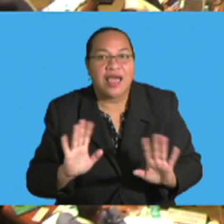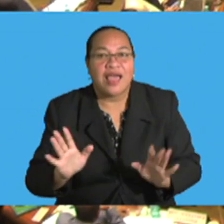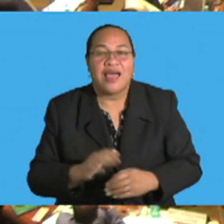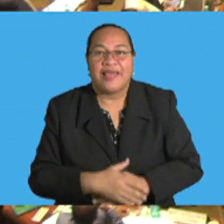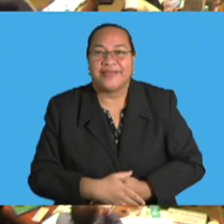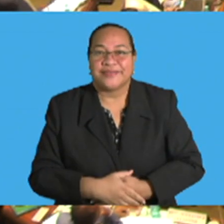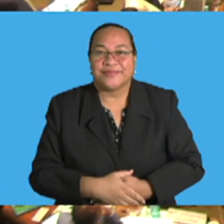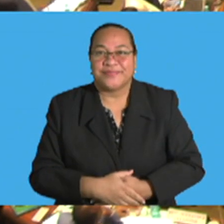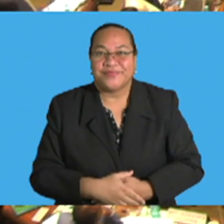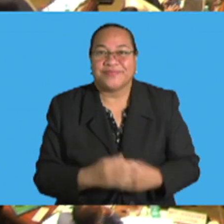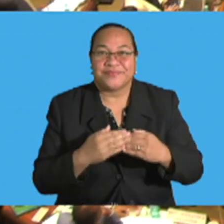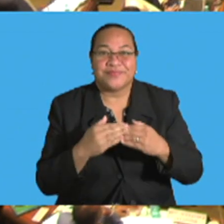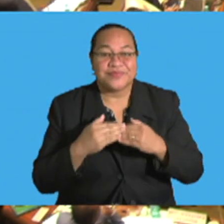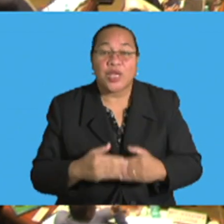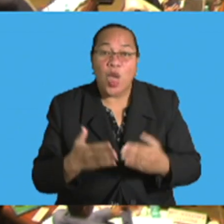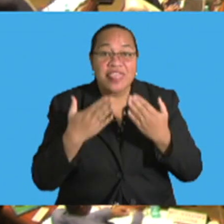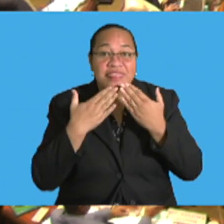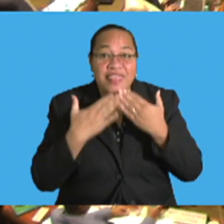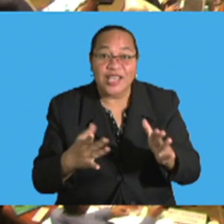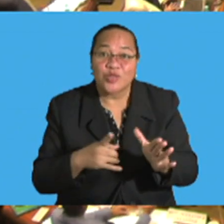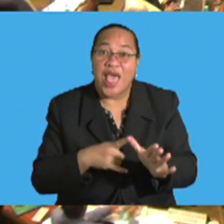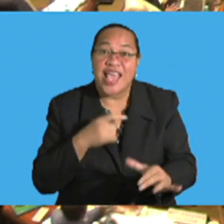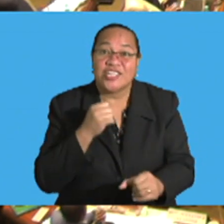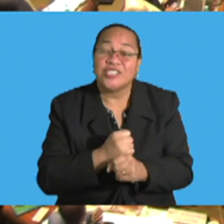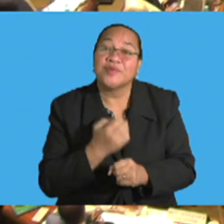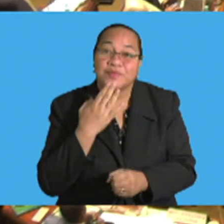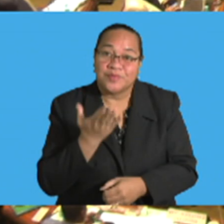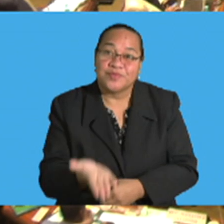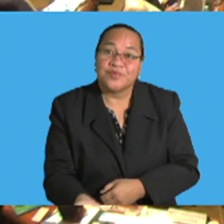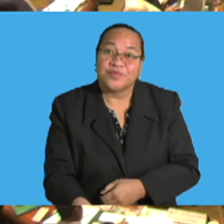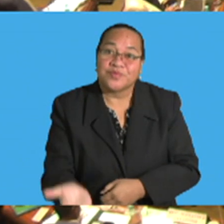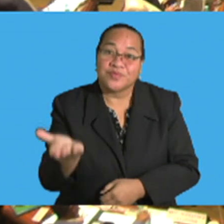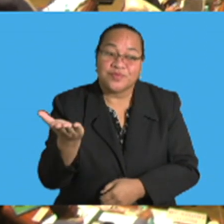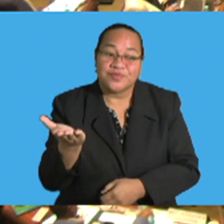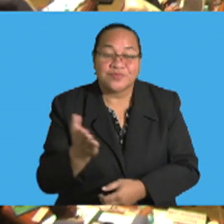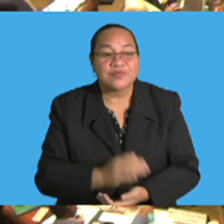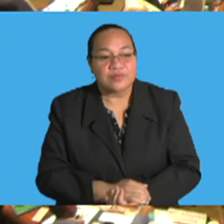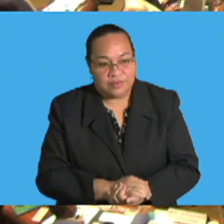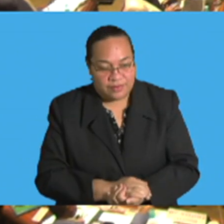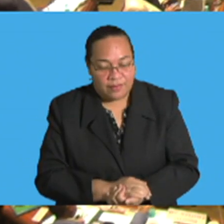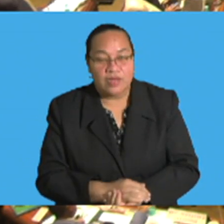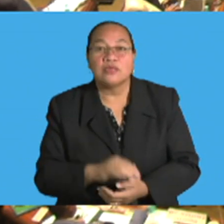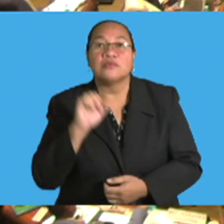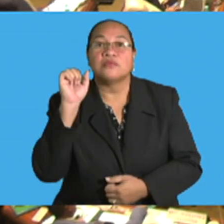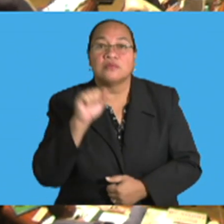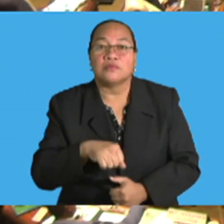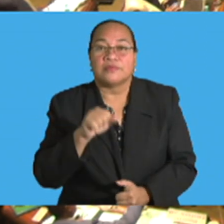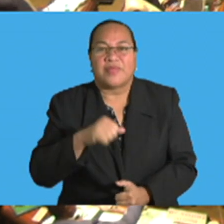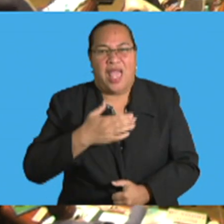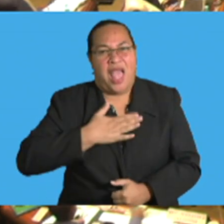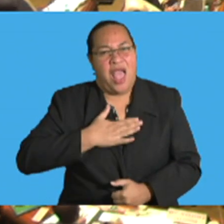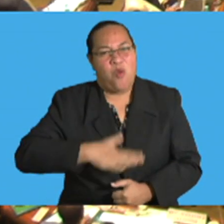Honourable Attorney General, you have the floor. Thank you, Mr. Speaker, sir. Mr. Speaker, sir, I'd like to just